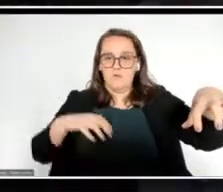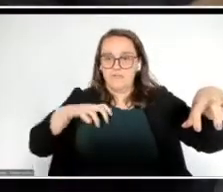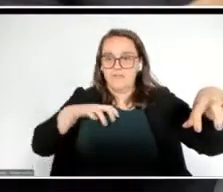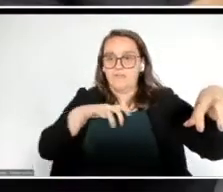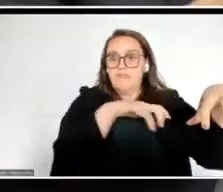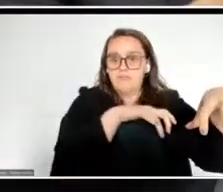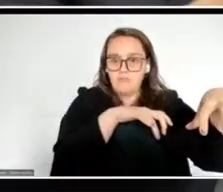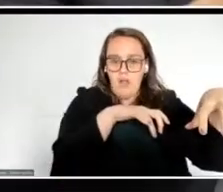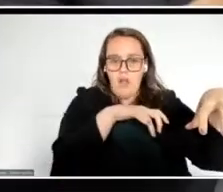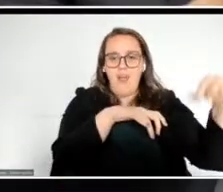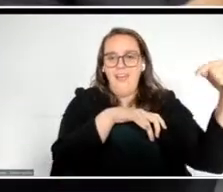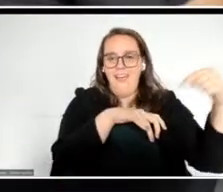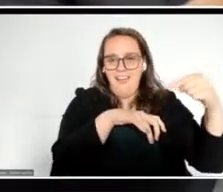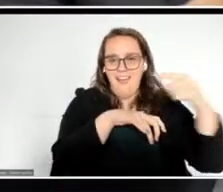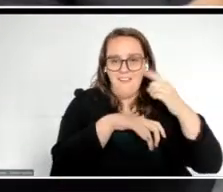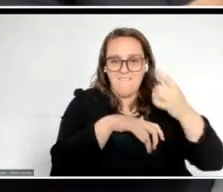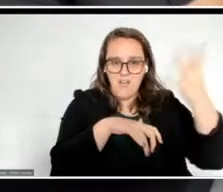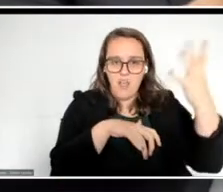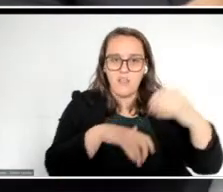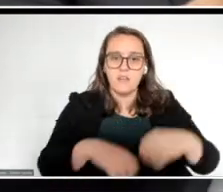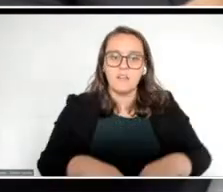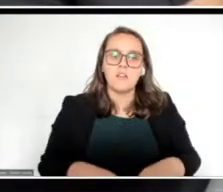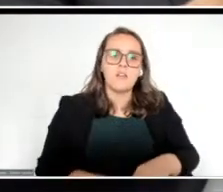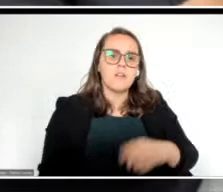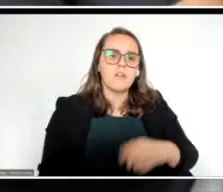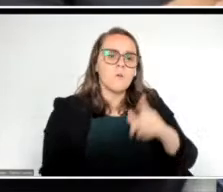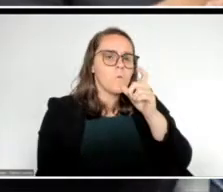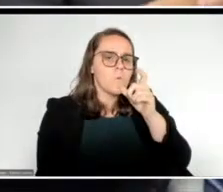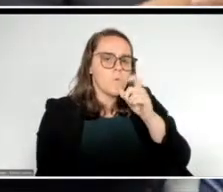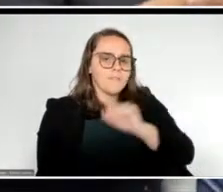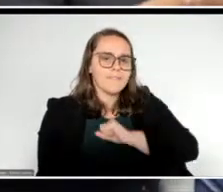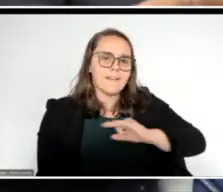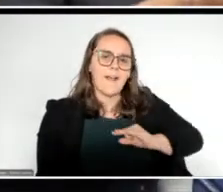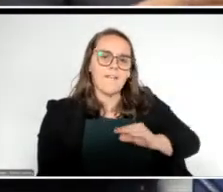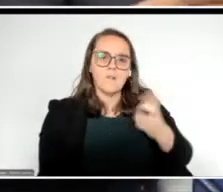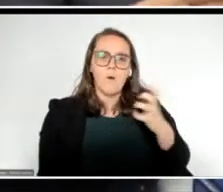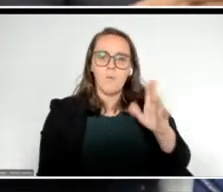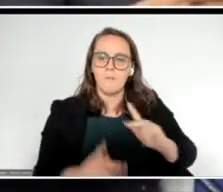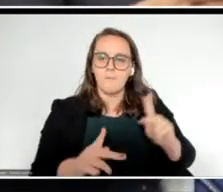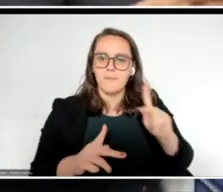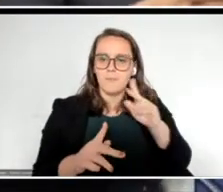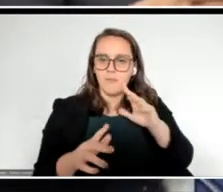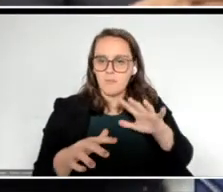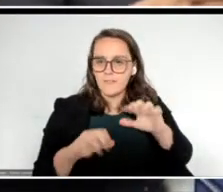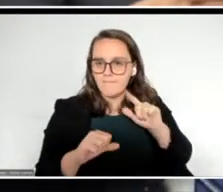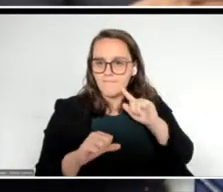was violent. You on the staff did not want people to leave the Capitol.